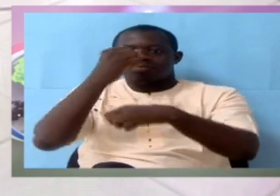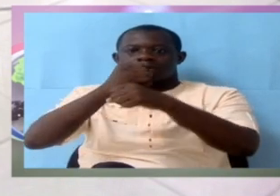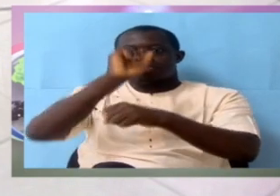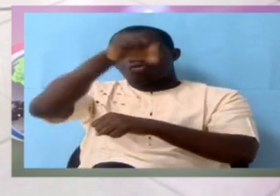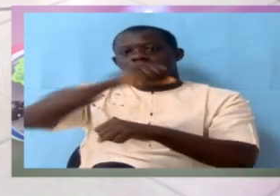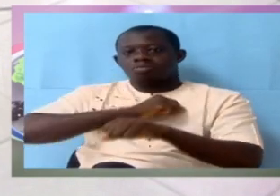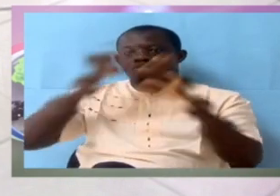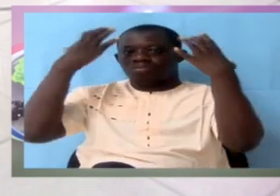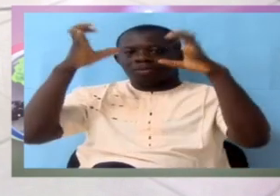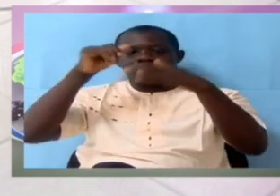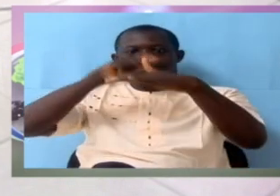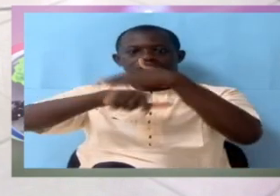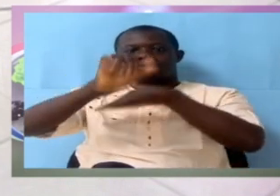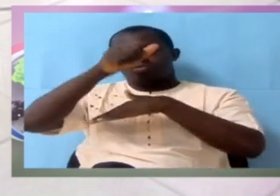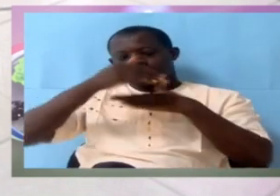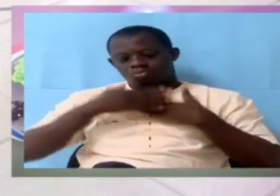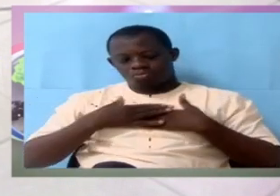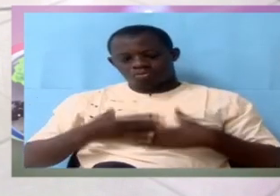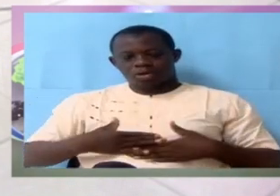problem in your body.